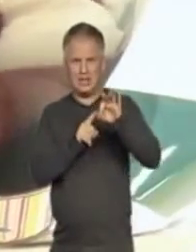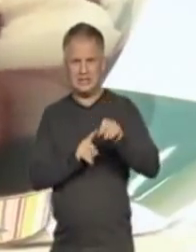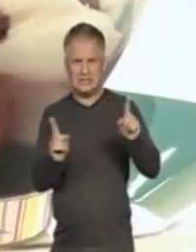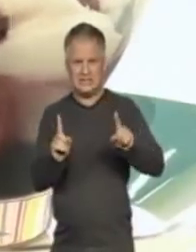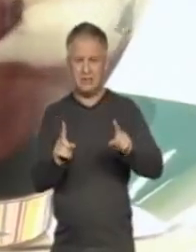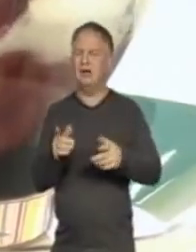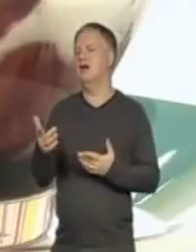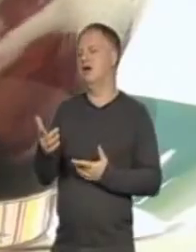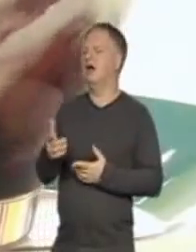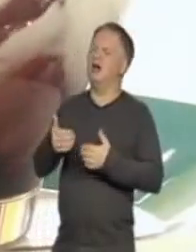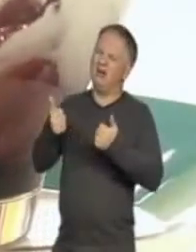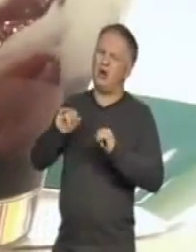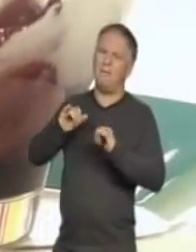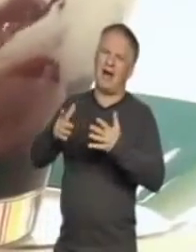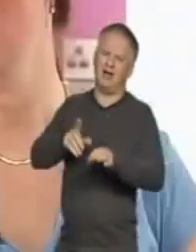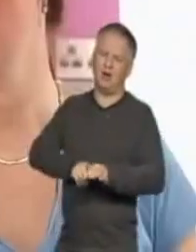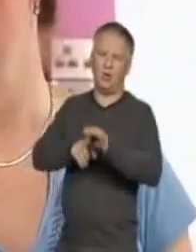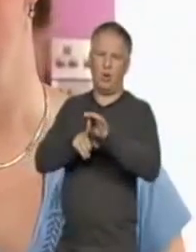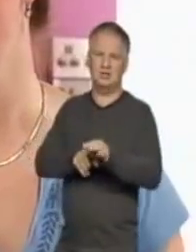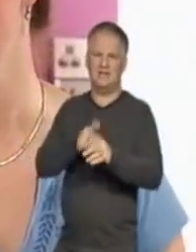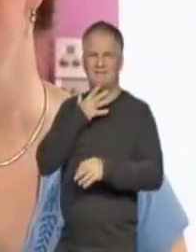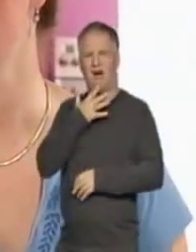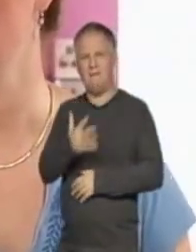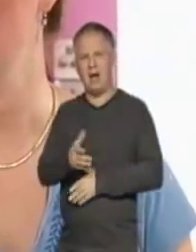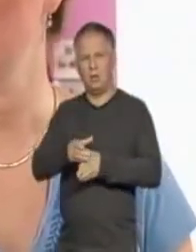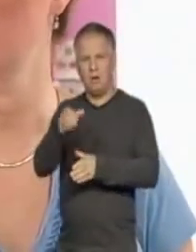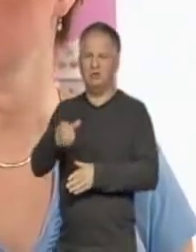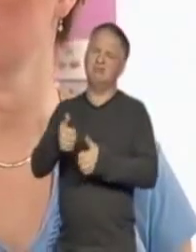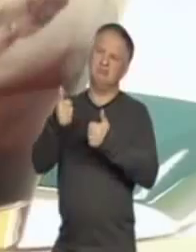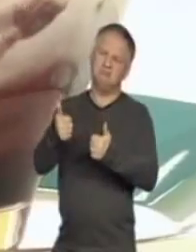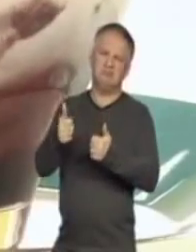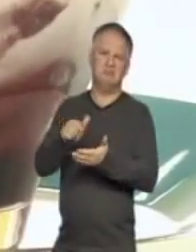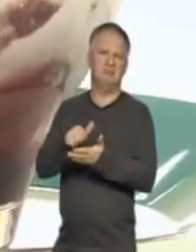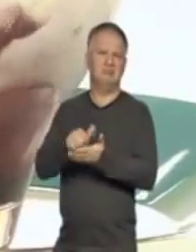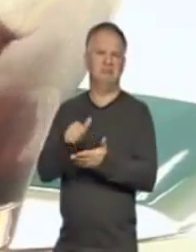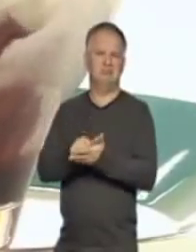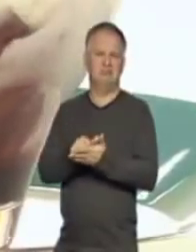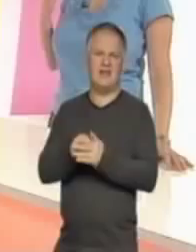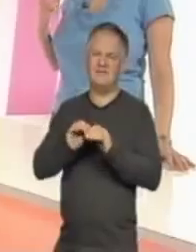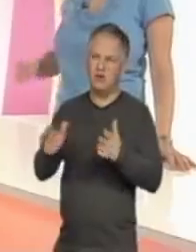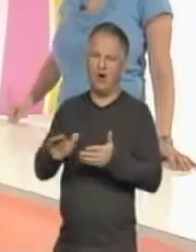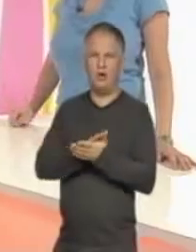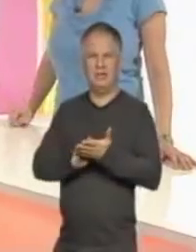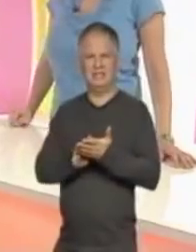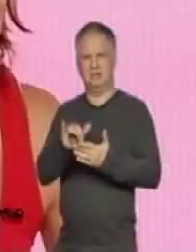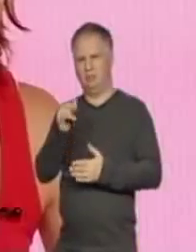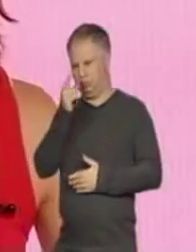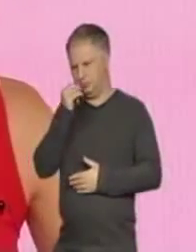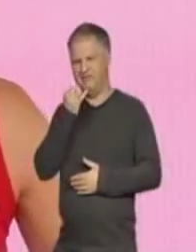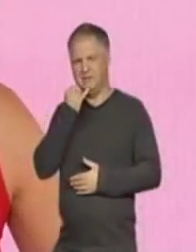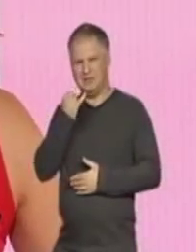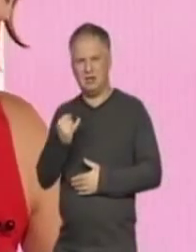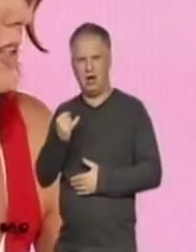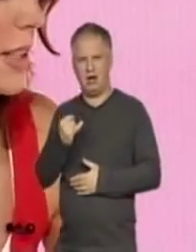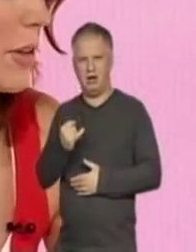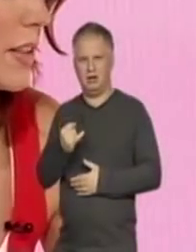I think if you use a reasonable quality, you know, something like £5 a bottle, I think you need that, because otherwise it could leave that sort of bitter, vinegary taste. Well, I'm having a